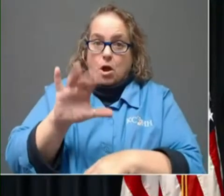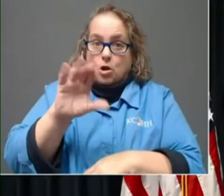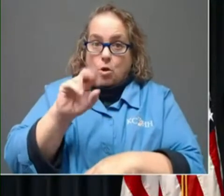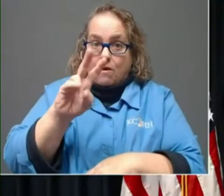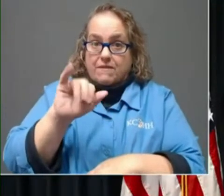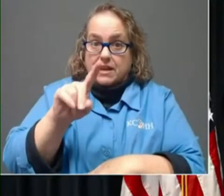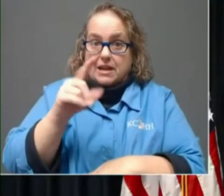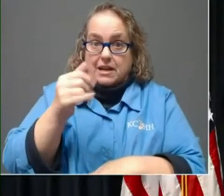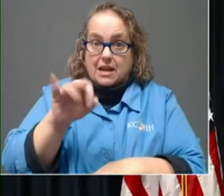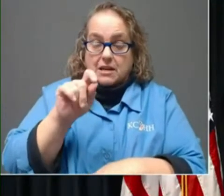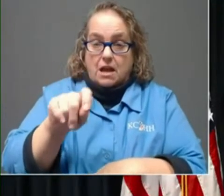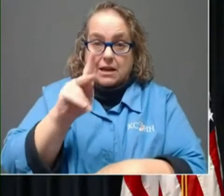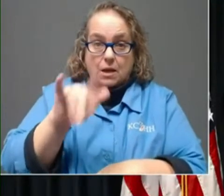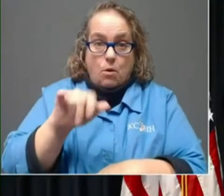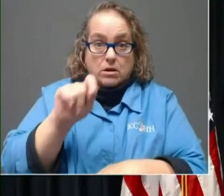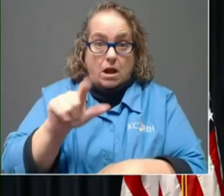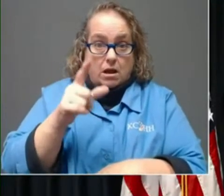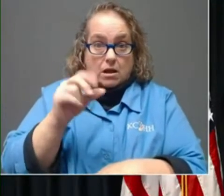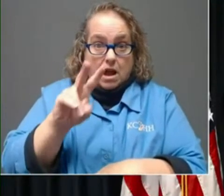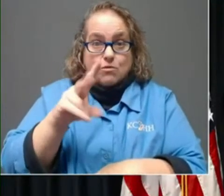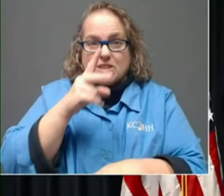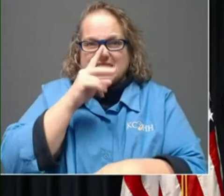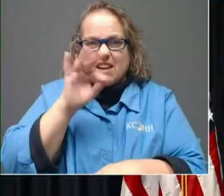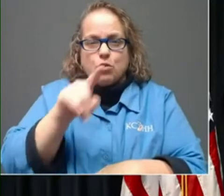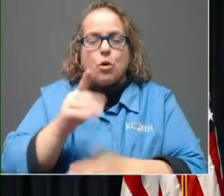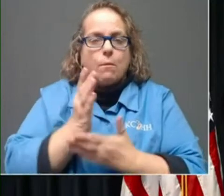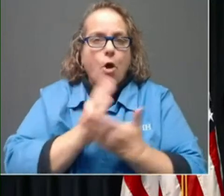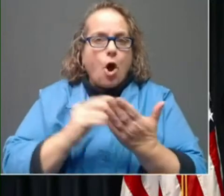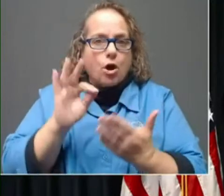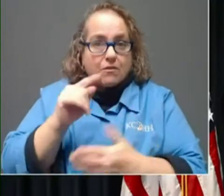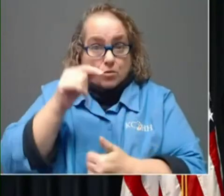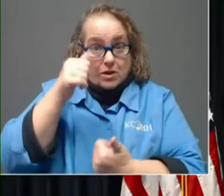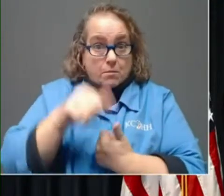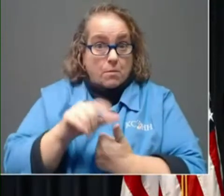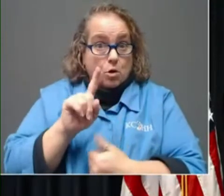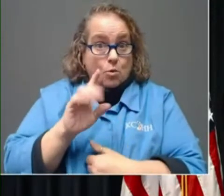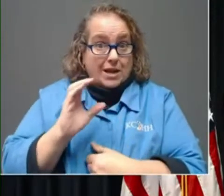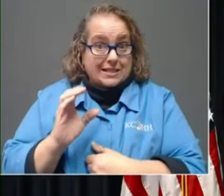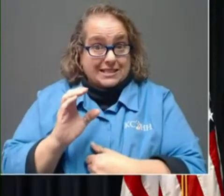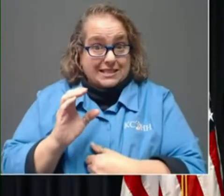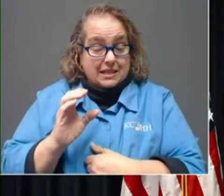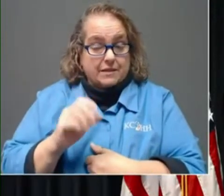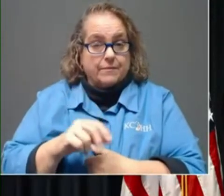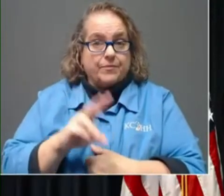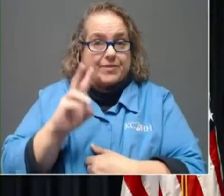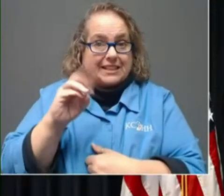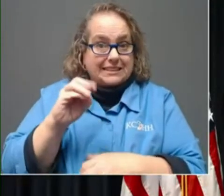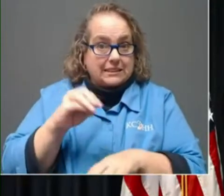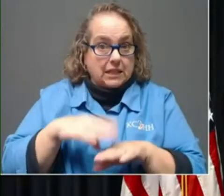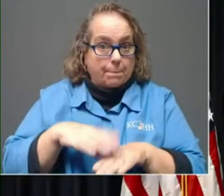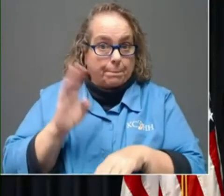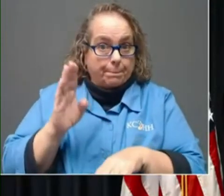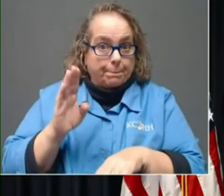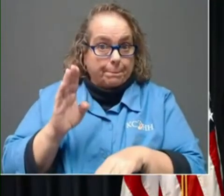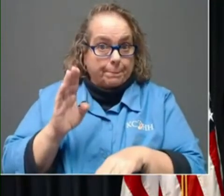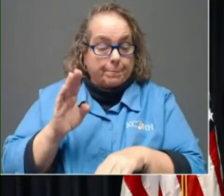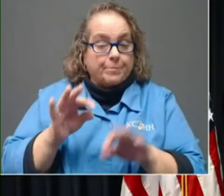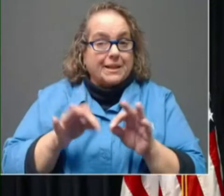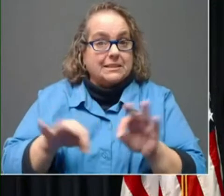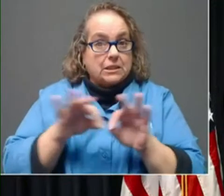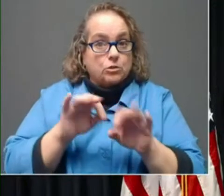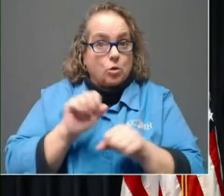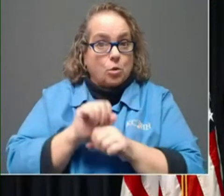kycovid19.ky.gov to see if you are a part of it. Remember, 1C are 60 and up. Essential workers is defined